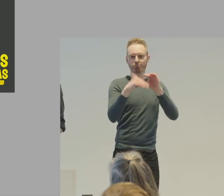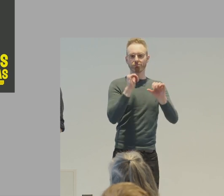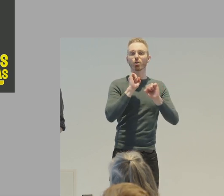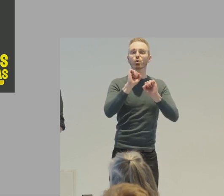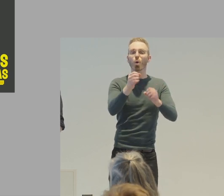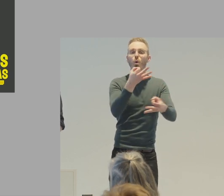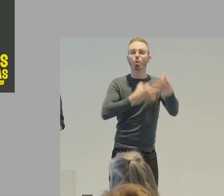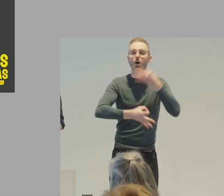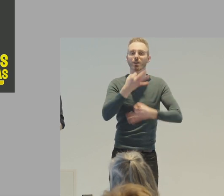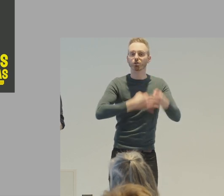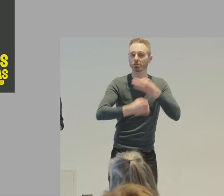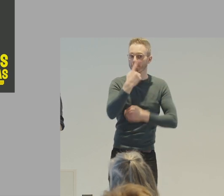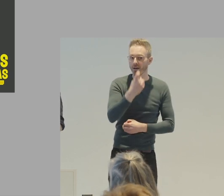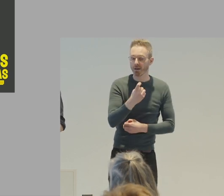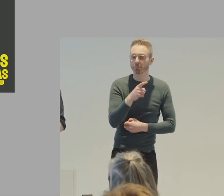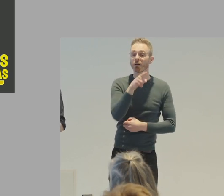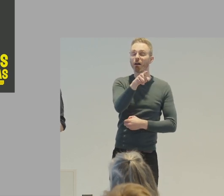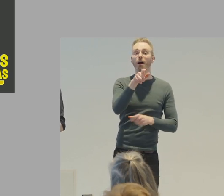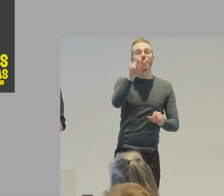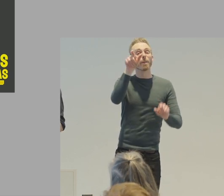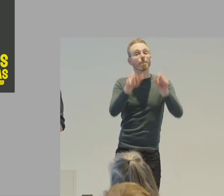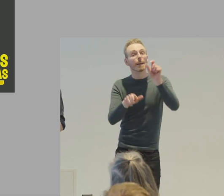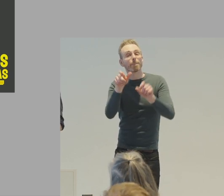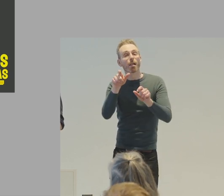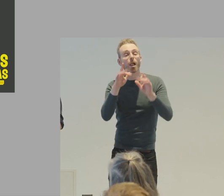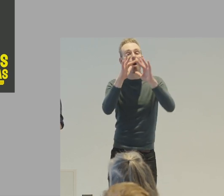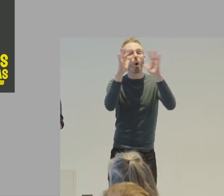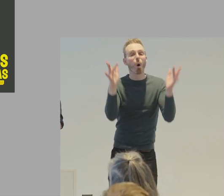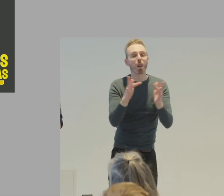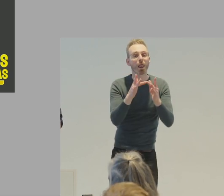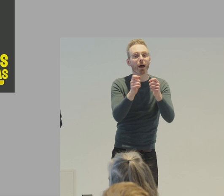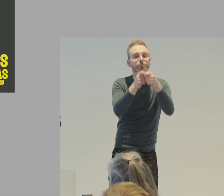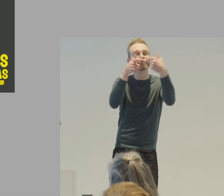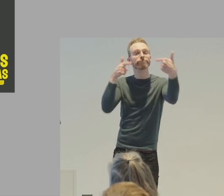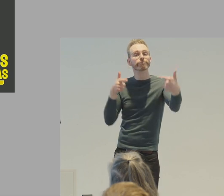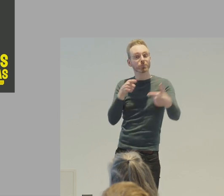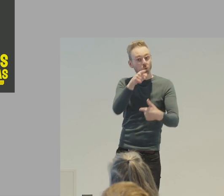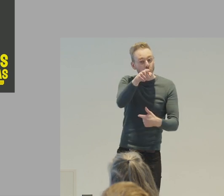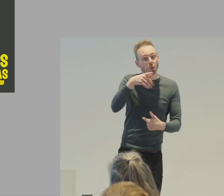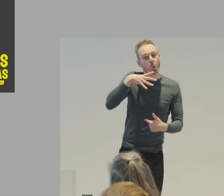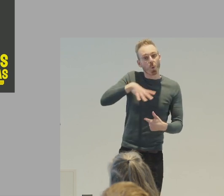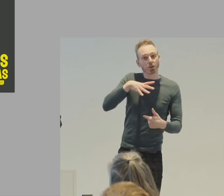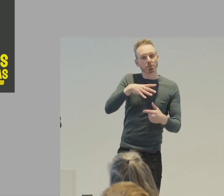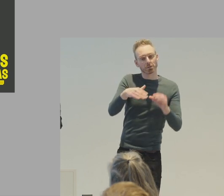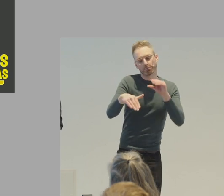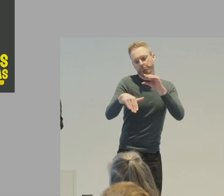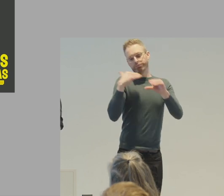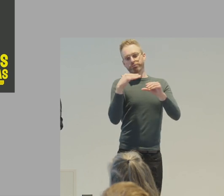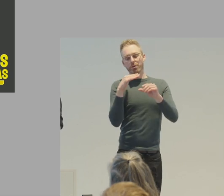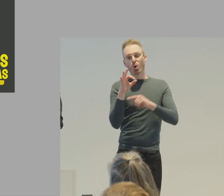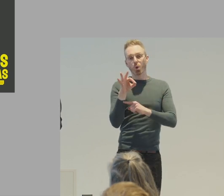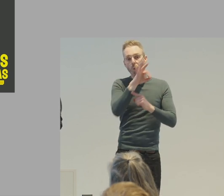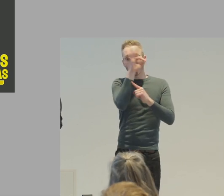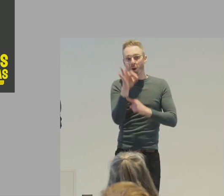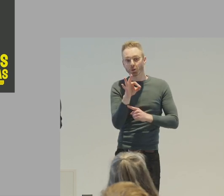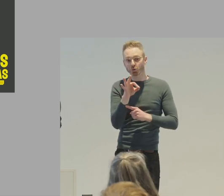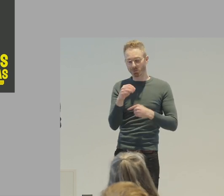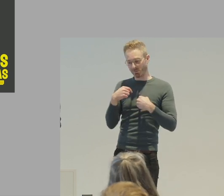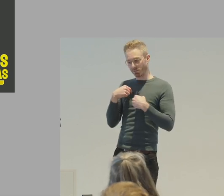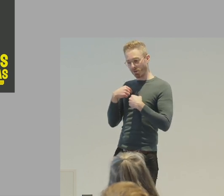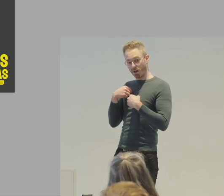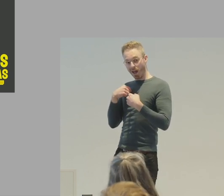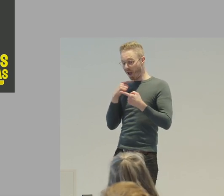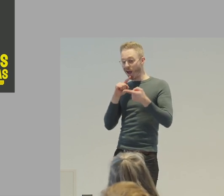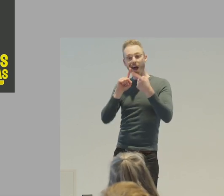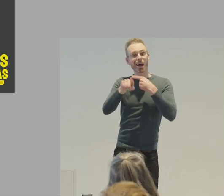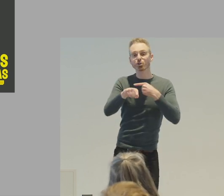anybody online, if you want to write a question in and we don't get to it in time, we might not get to all the questions, please feel